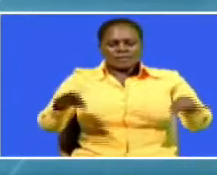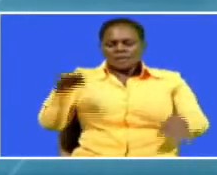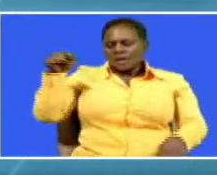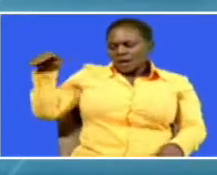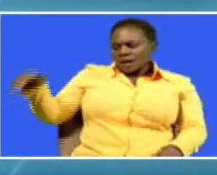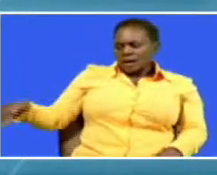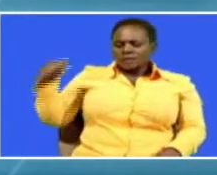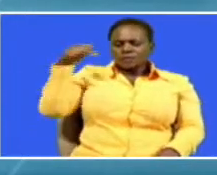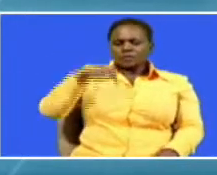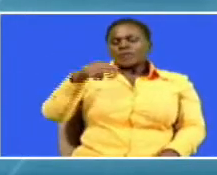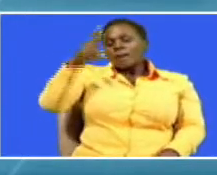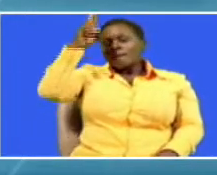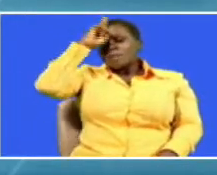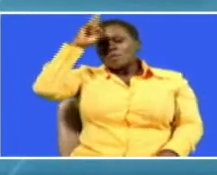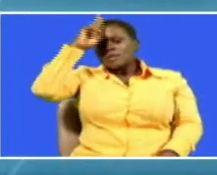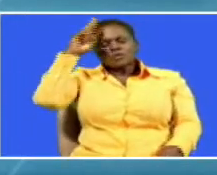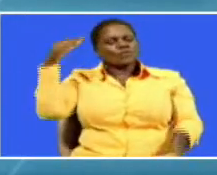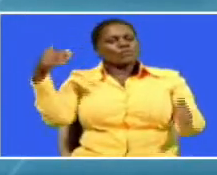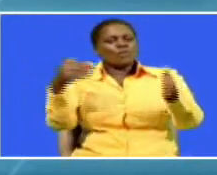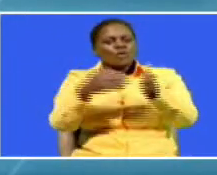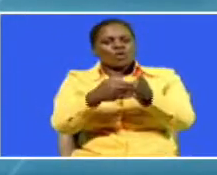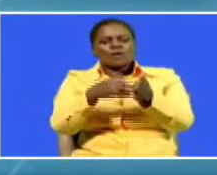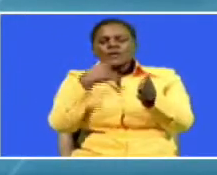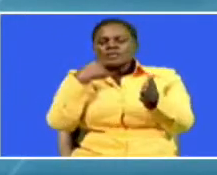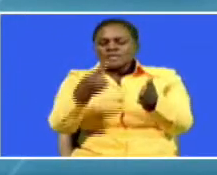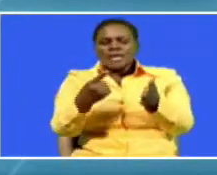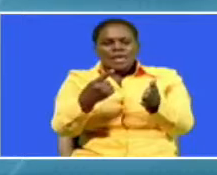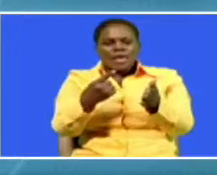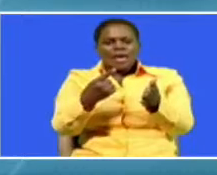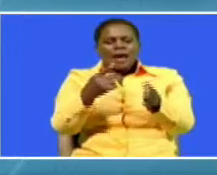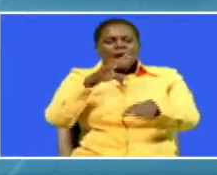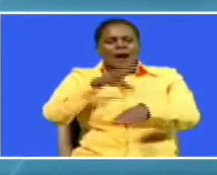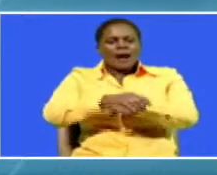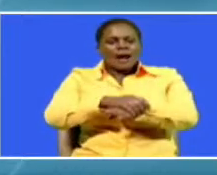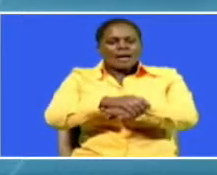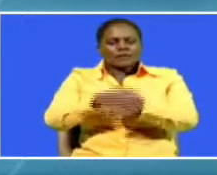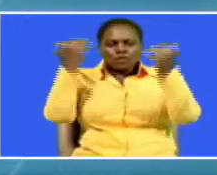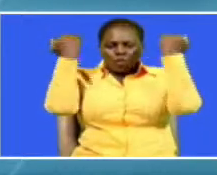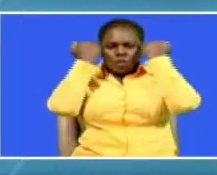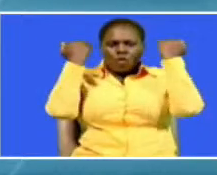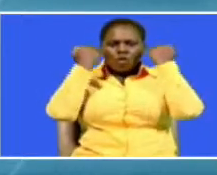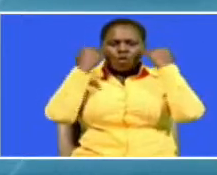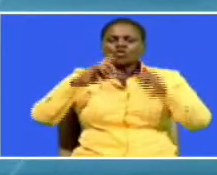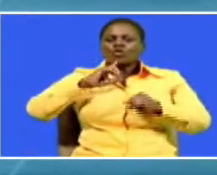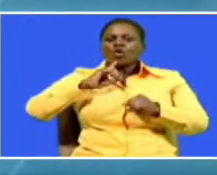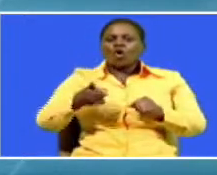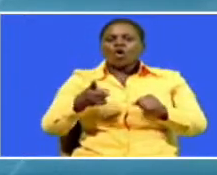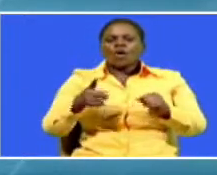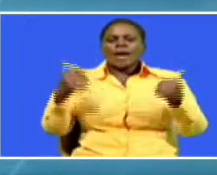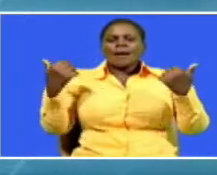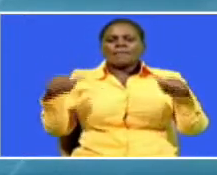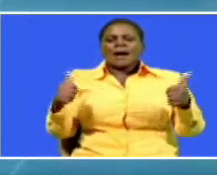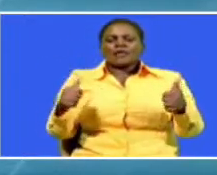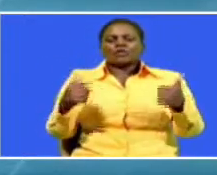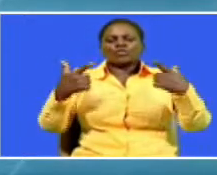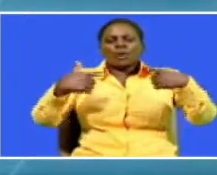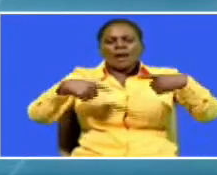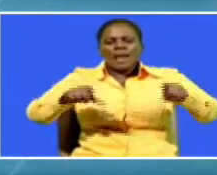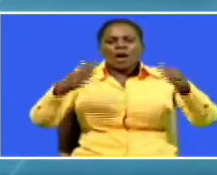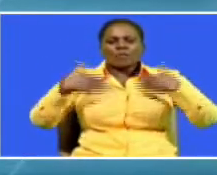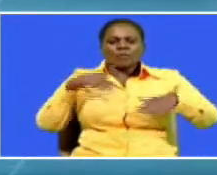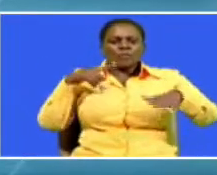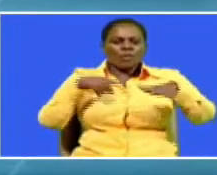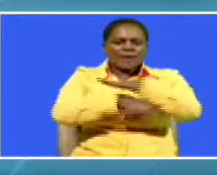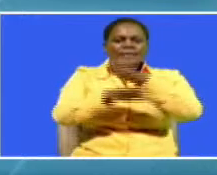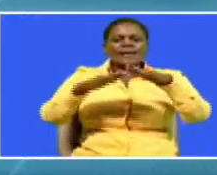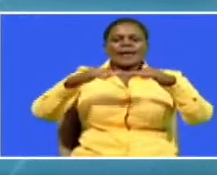today by police officers who claimed that they had not received a court order to effect the squatters' entry into the disputed